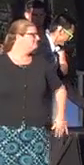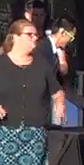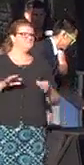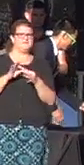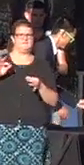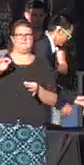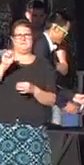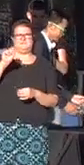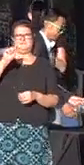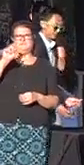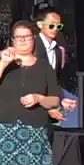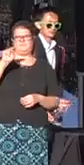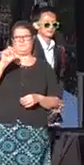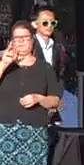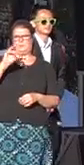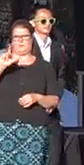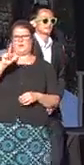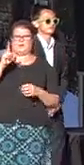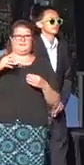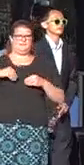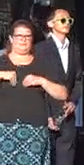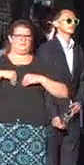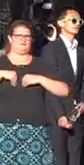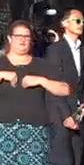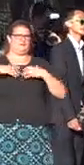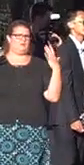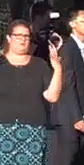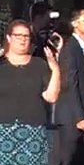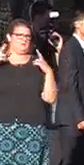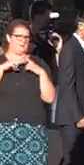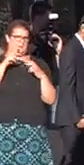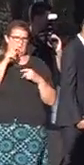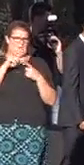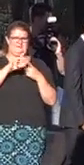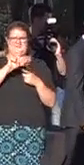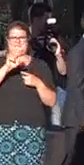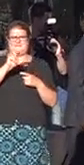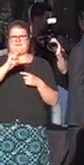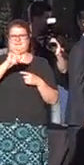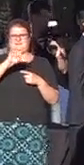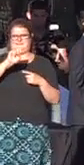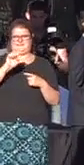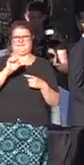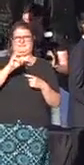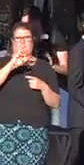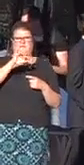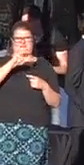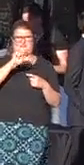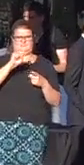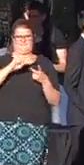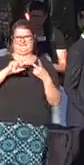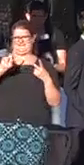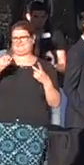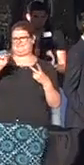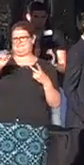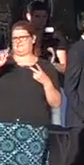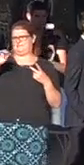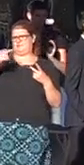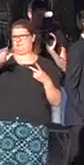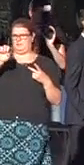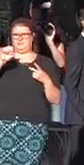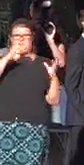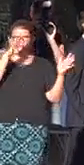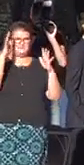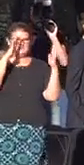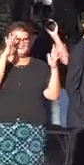Spirit of Stonewall Inspirational Couple awardees are Denise Williams and Dana Topple. Denise Williams, go ahead,